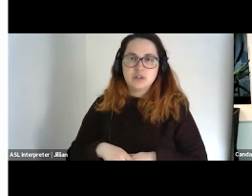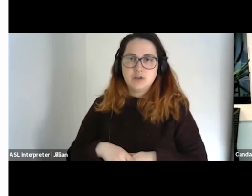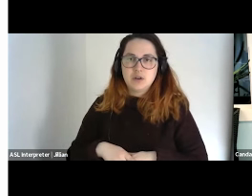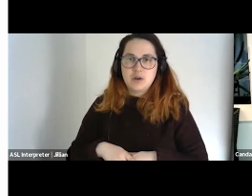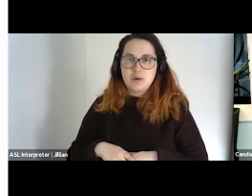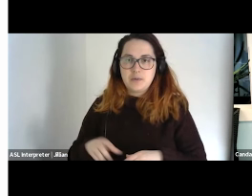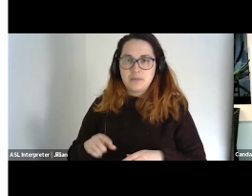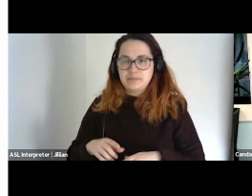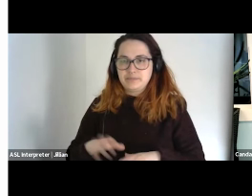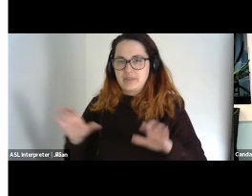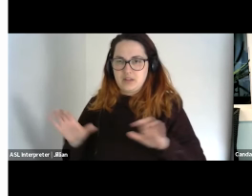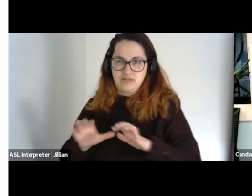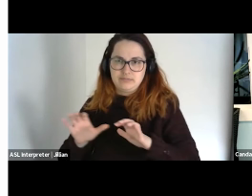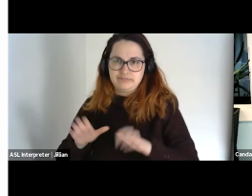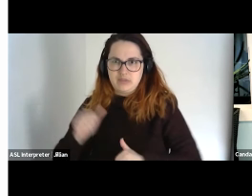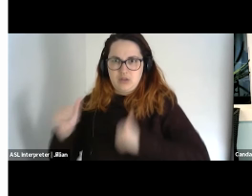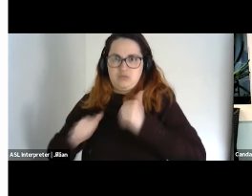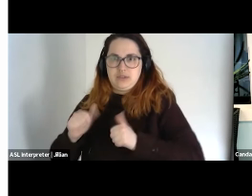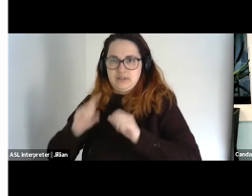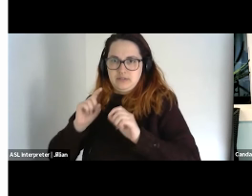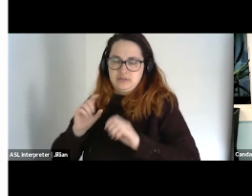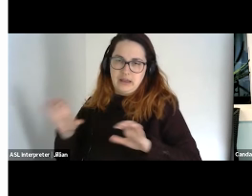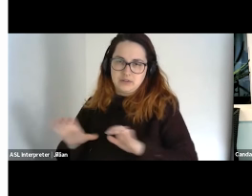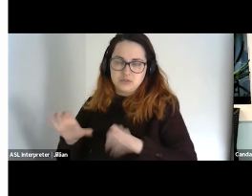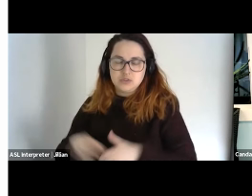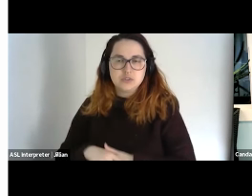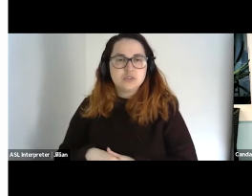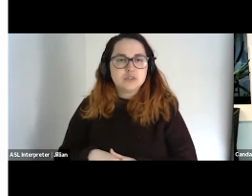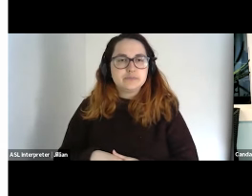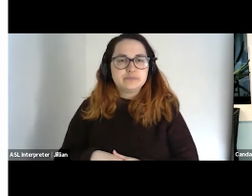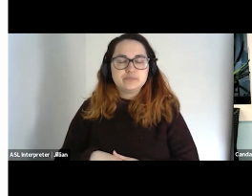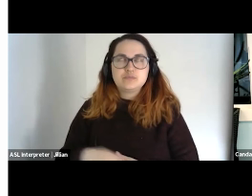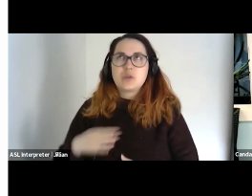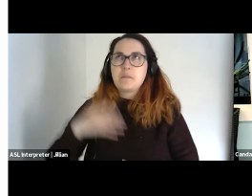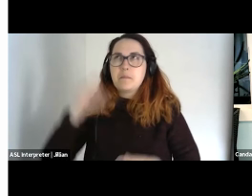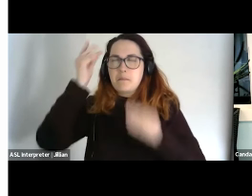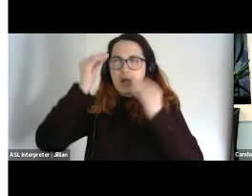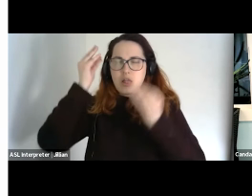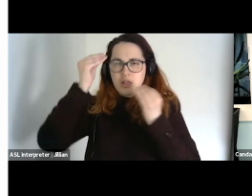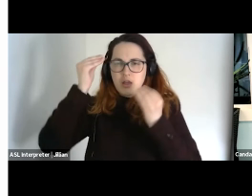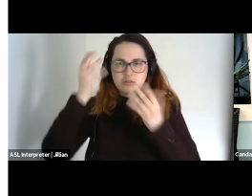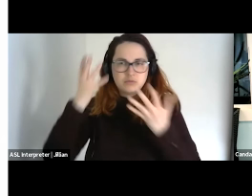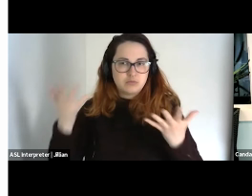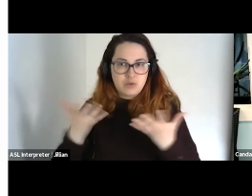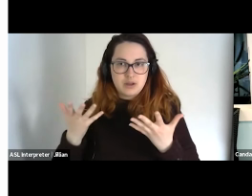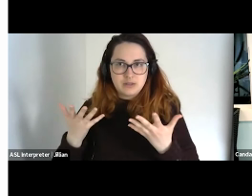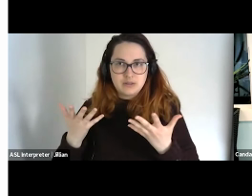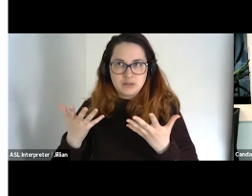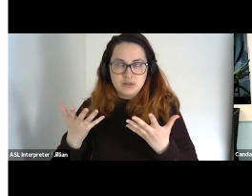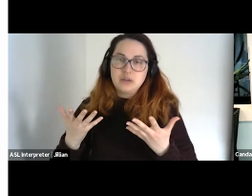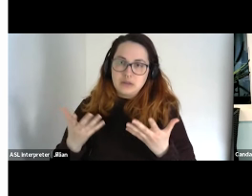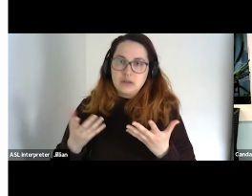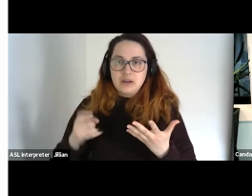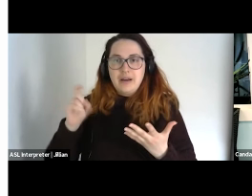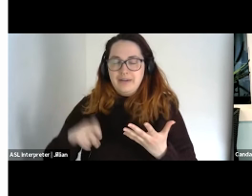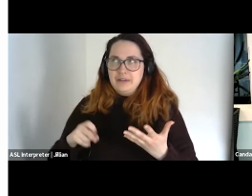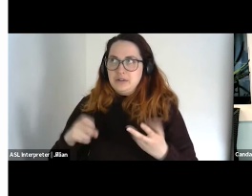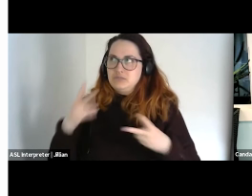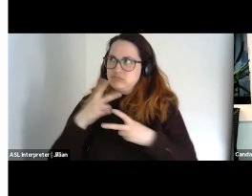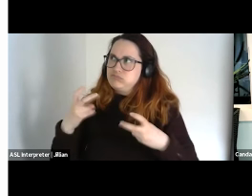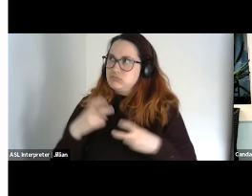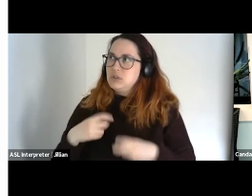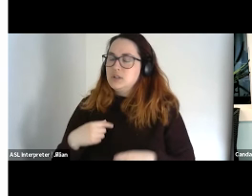sort of action. Okay. What thoughts were running through my head? Well, this is going to take a little bit of working on.